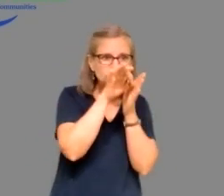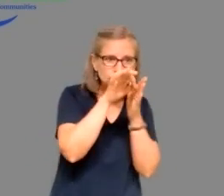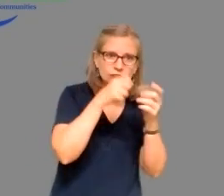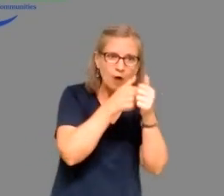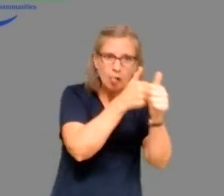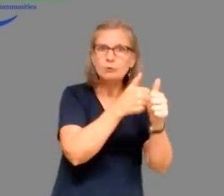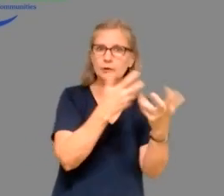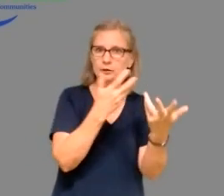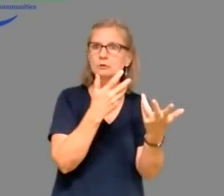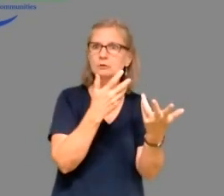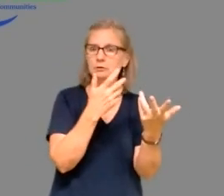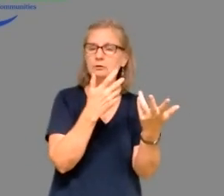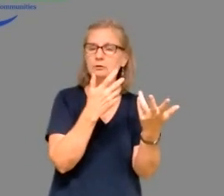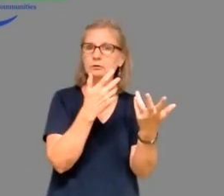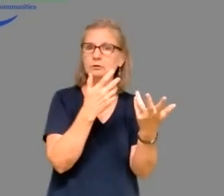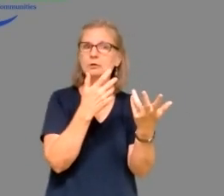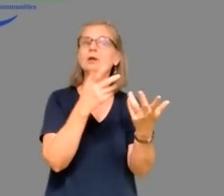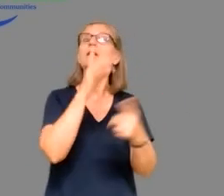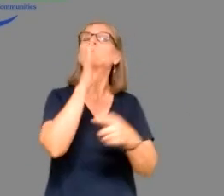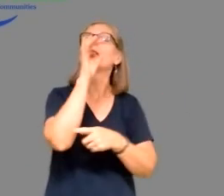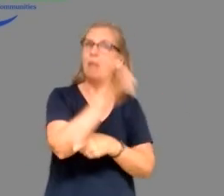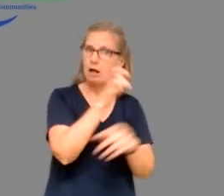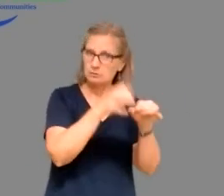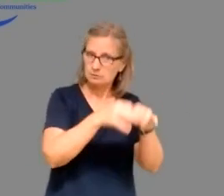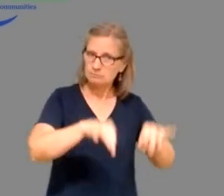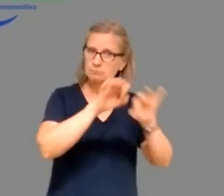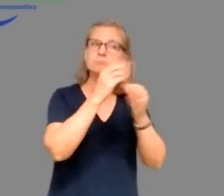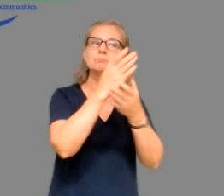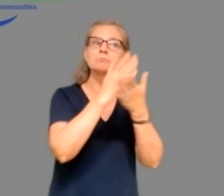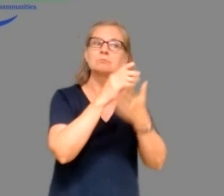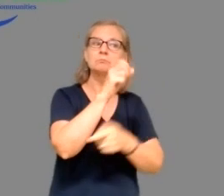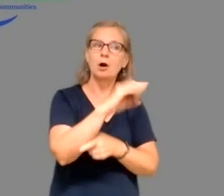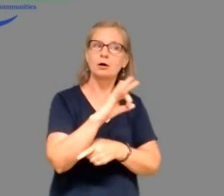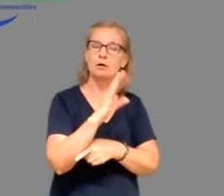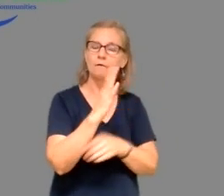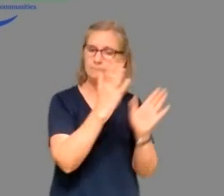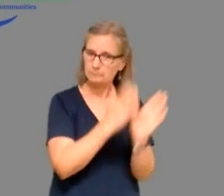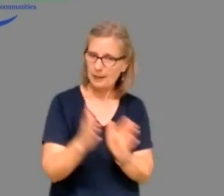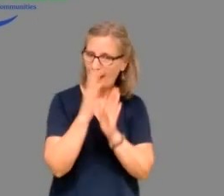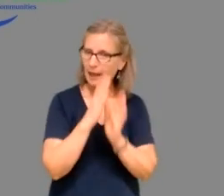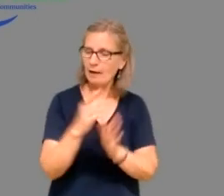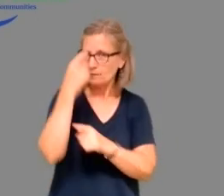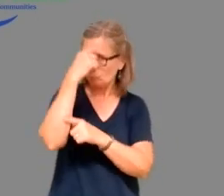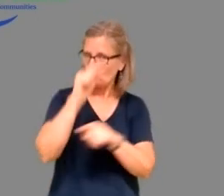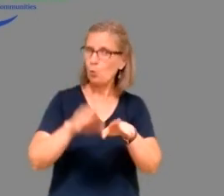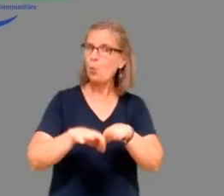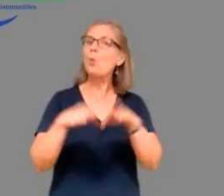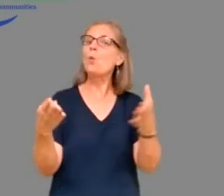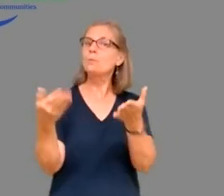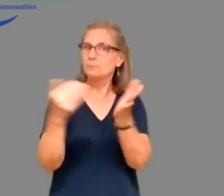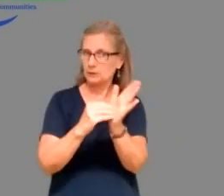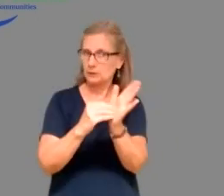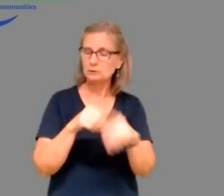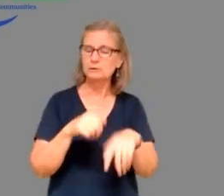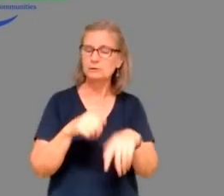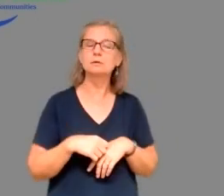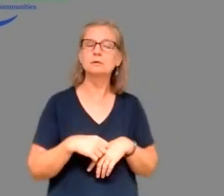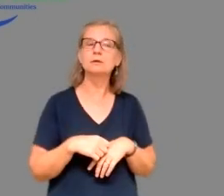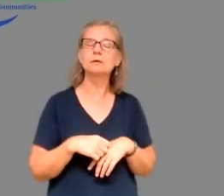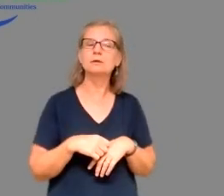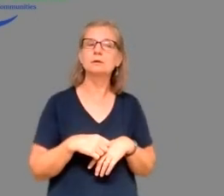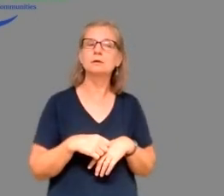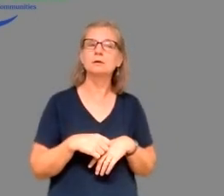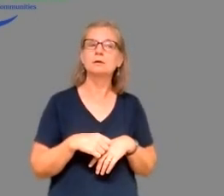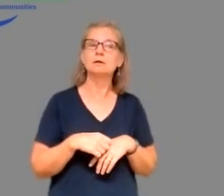of the plan to reopen. Right. Because as we're doing all these other things and making sure